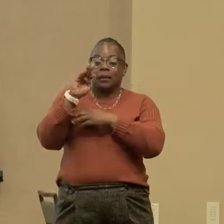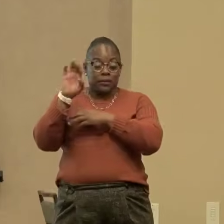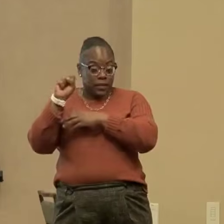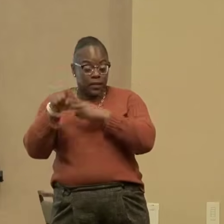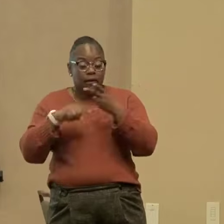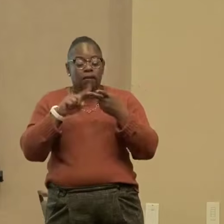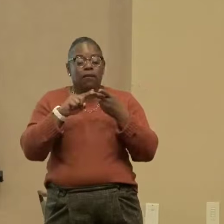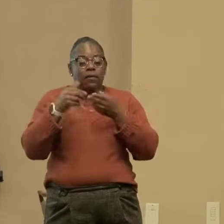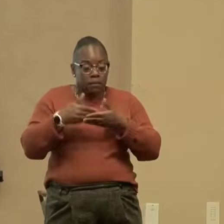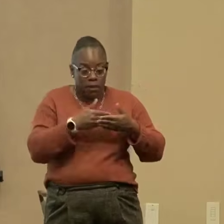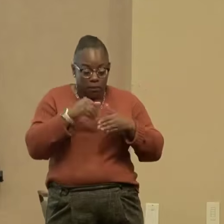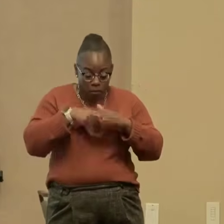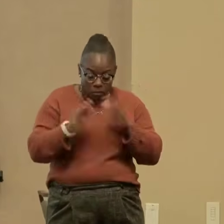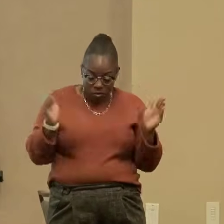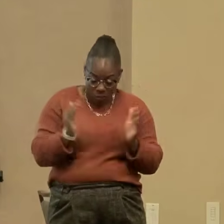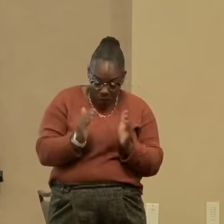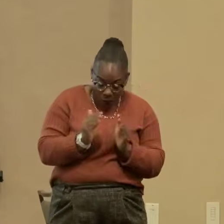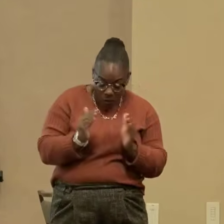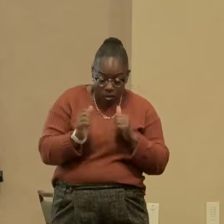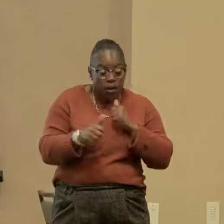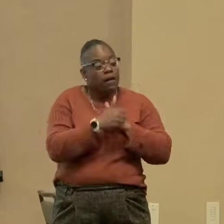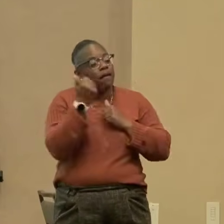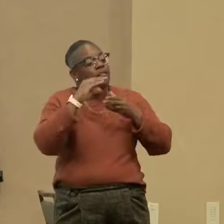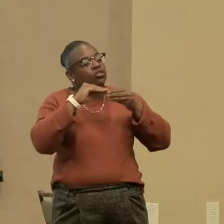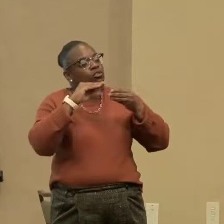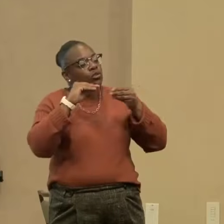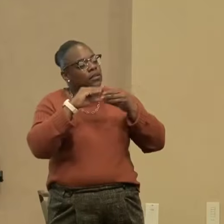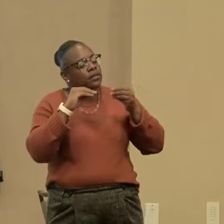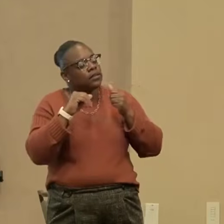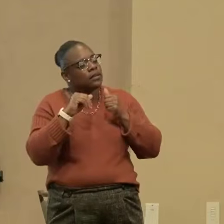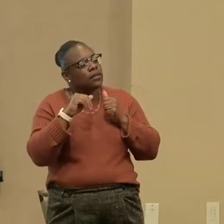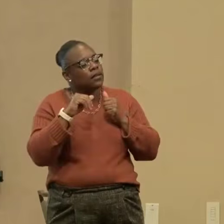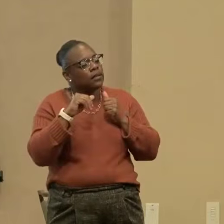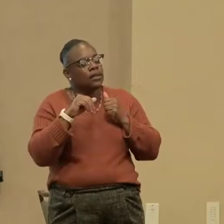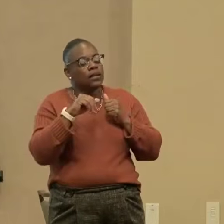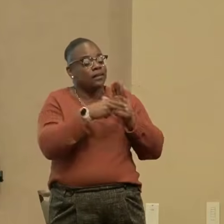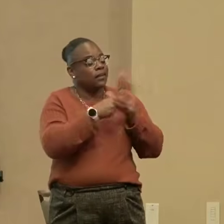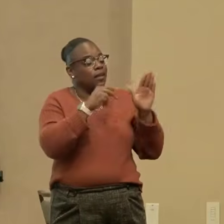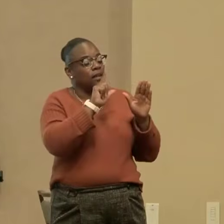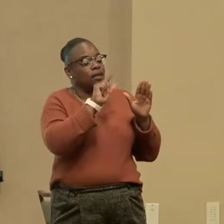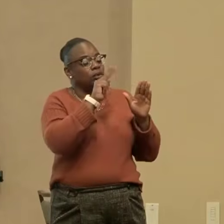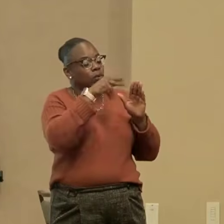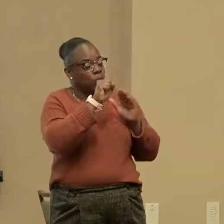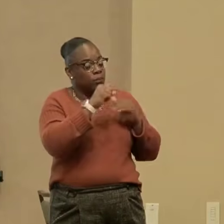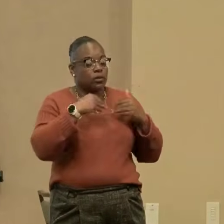was born too small. And then sadly, other similar stories of they were diagnosed with lupus when they're 30 and they've had 3 miscarriages